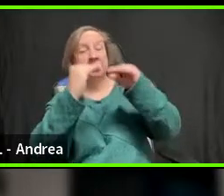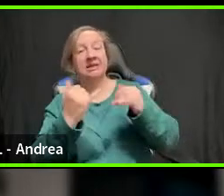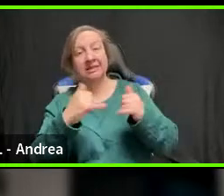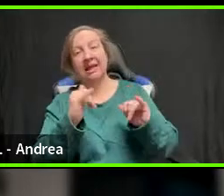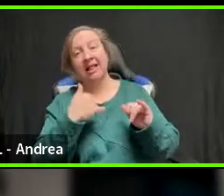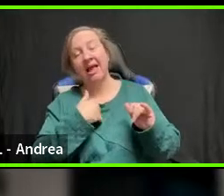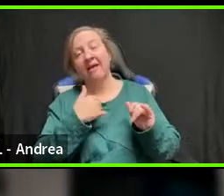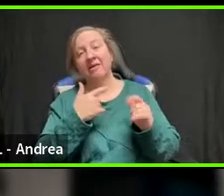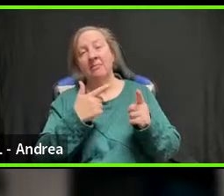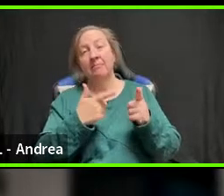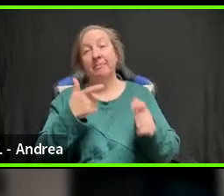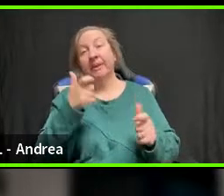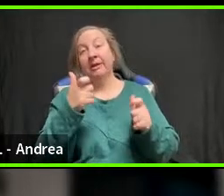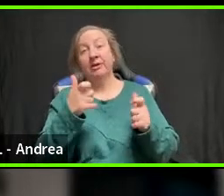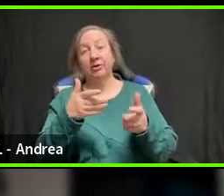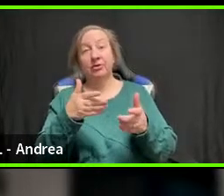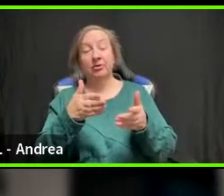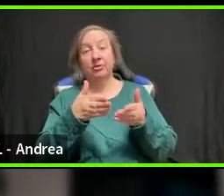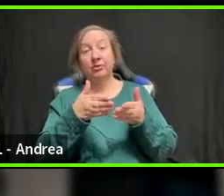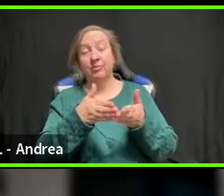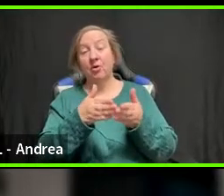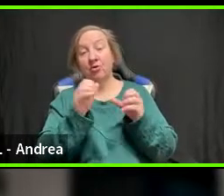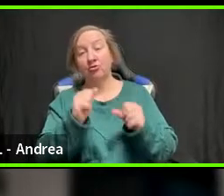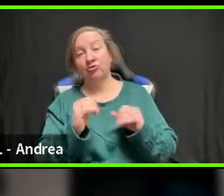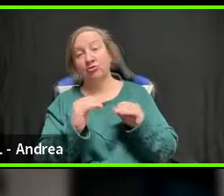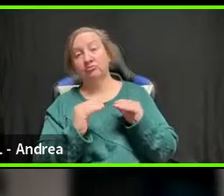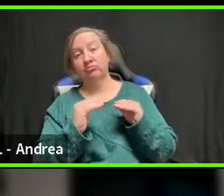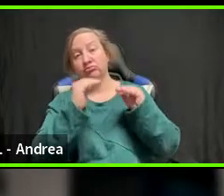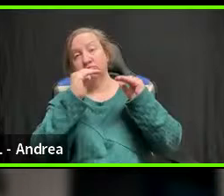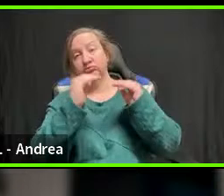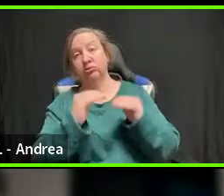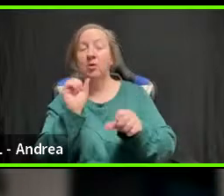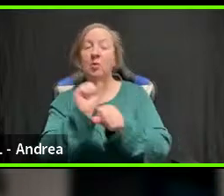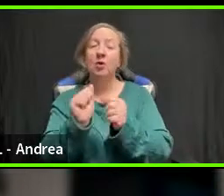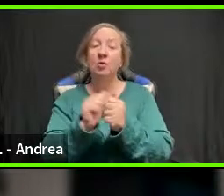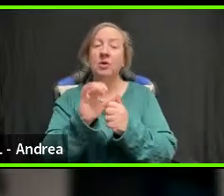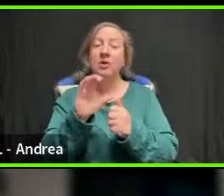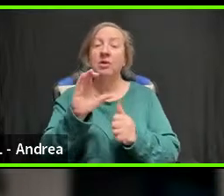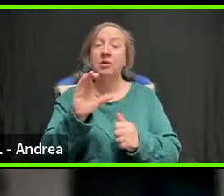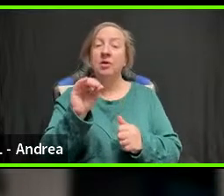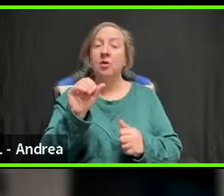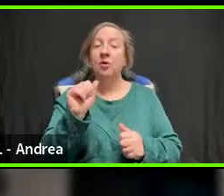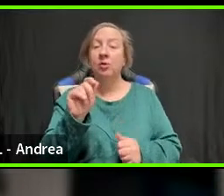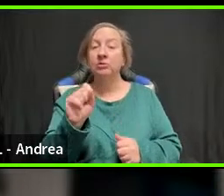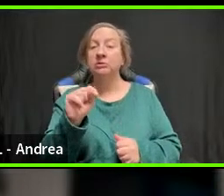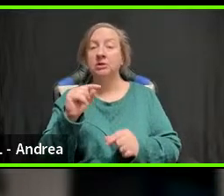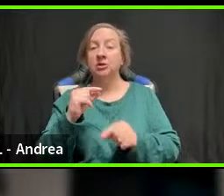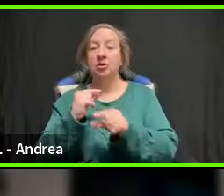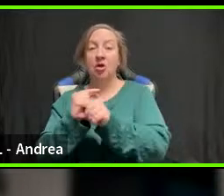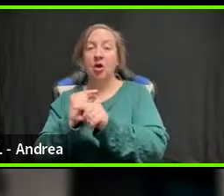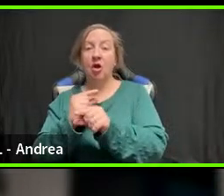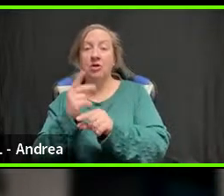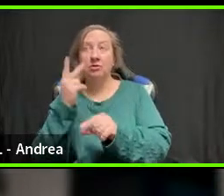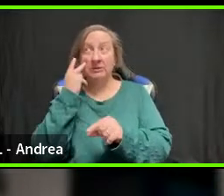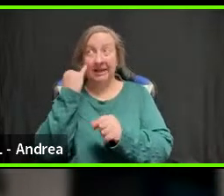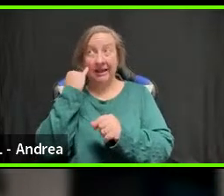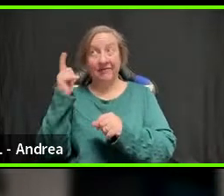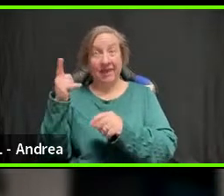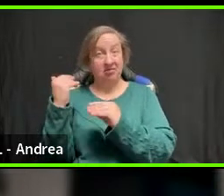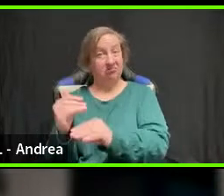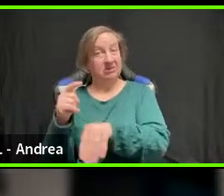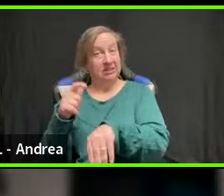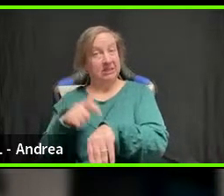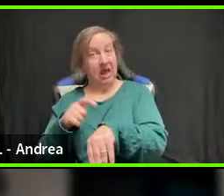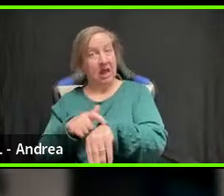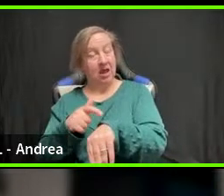required for larger vessels. We've worked with the Coast Guard to see if they could restrict those timelines to